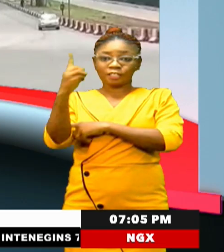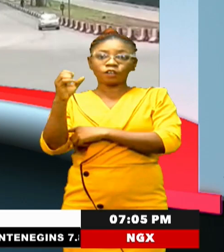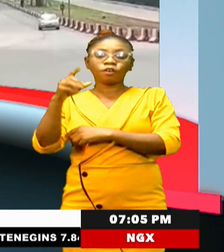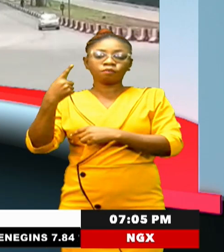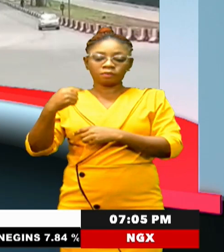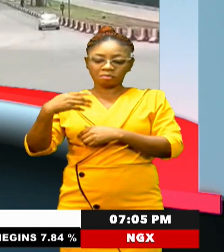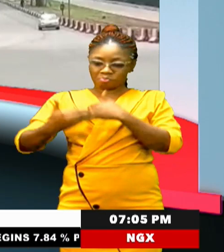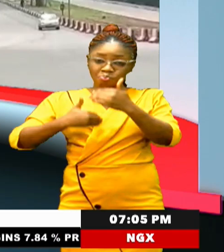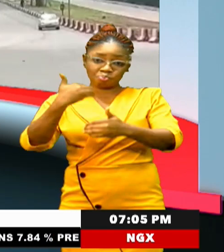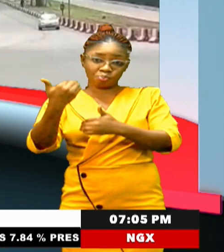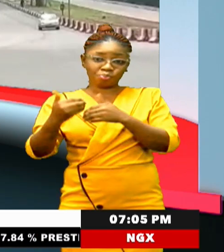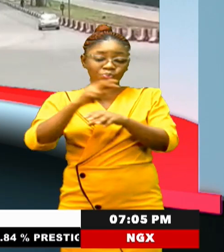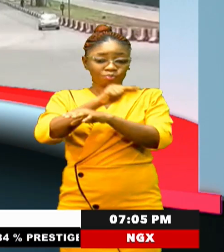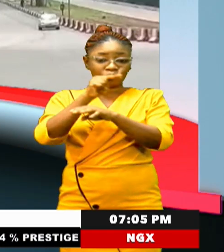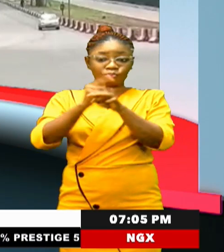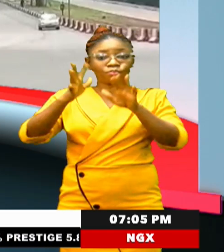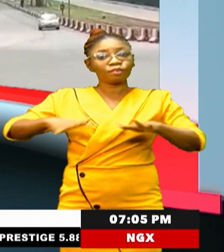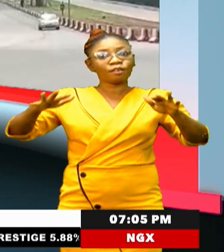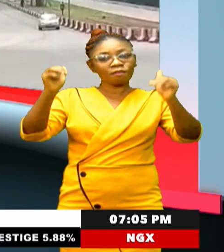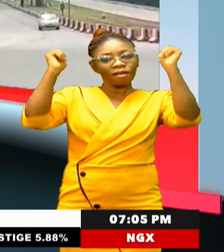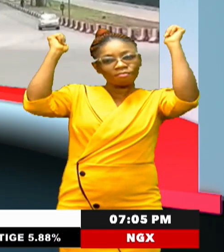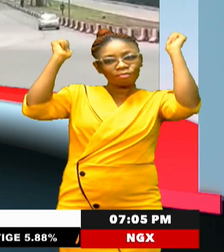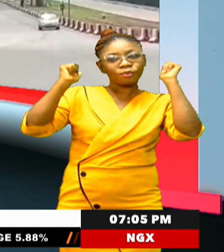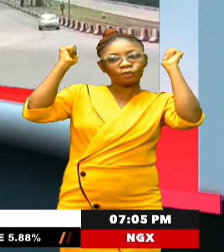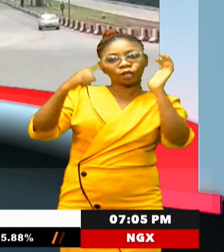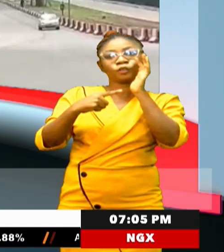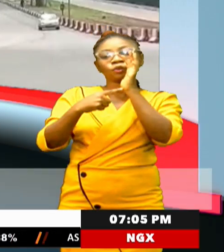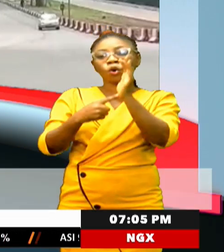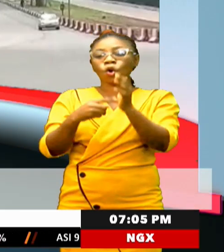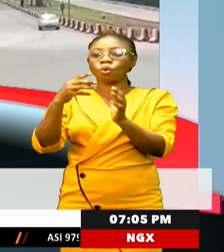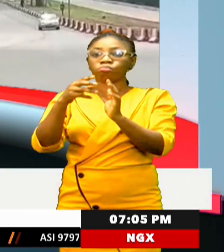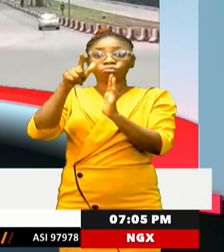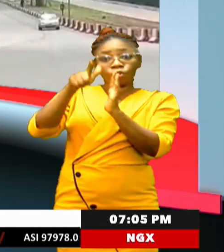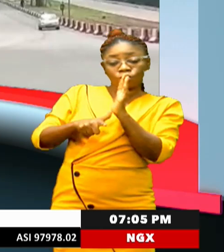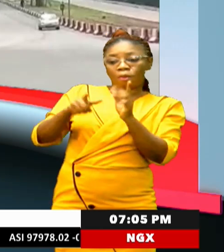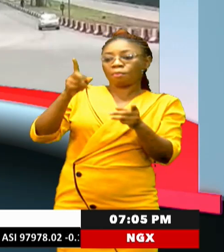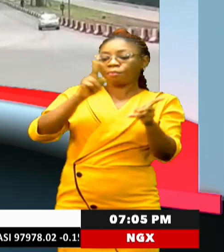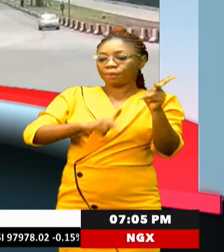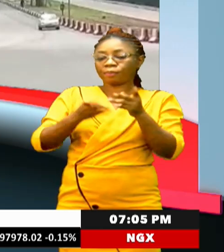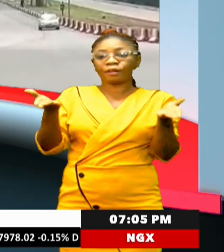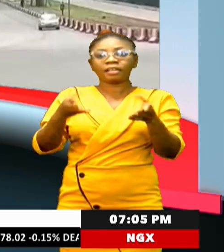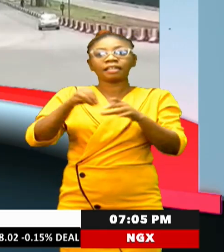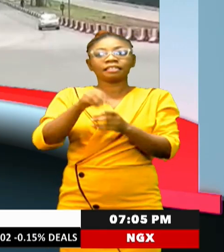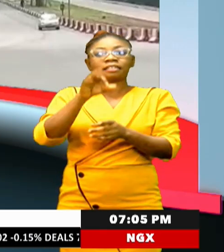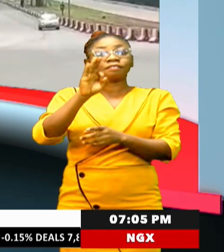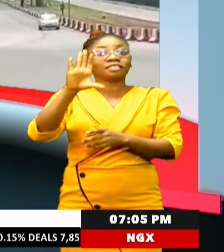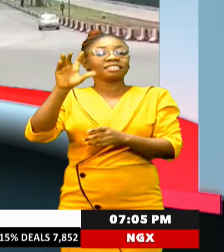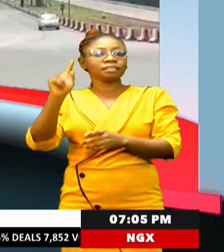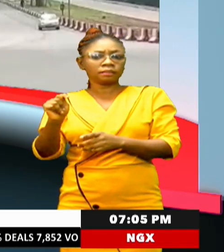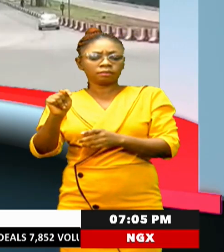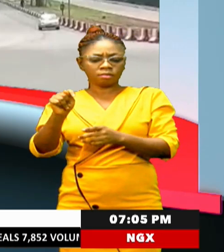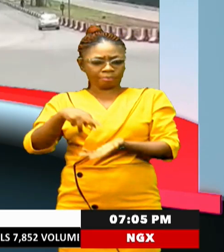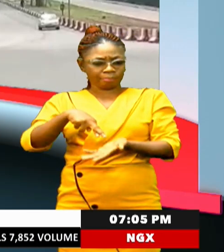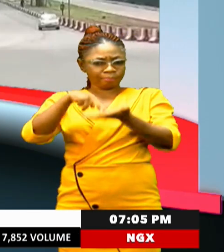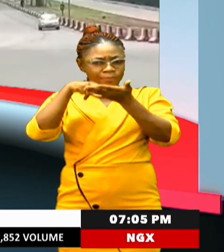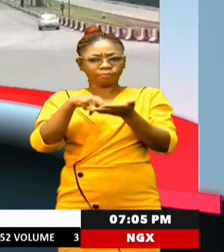ongoing nationwide protest witnessed low turnout in the Federal Capital Territory, Abuja. Joseph Hudson, who has been monitoring